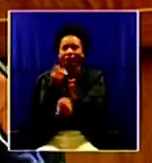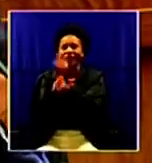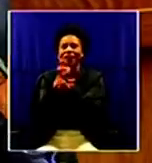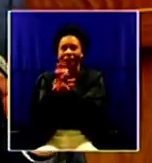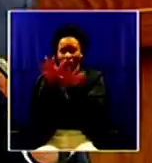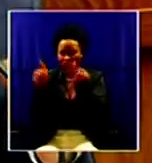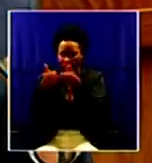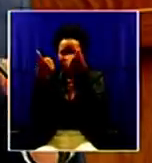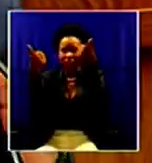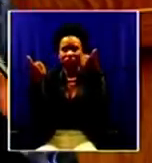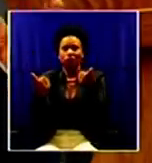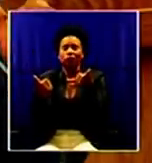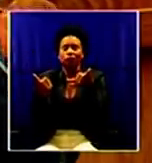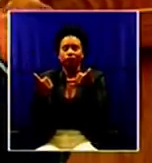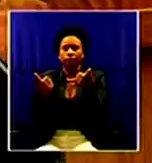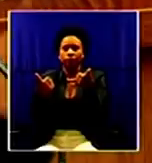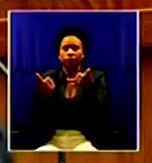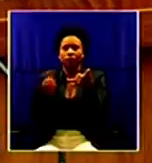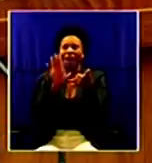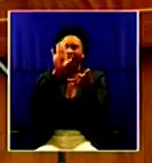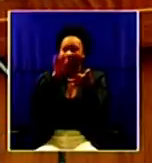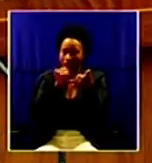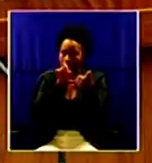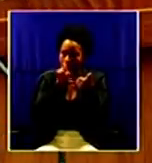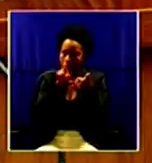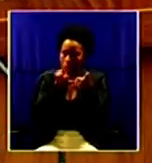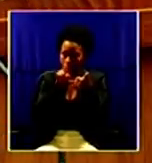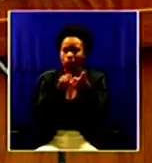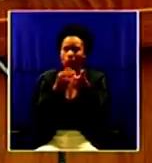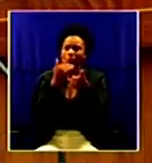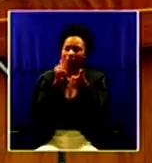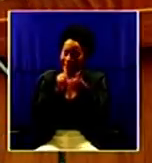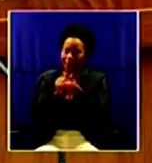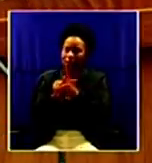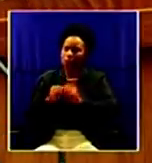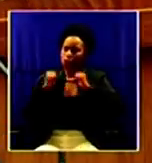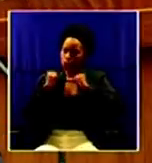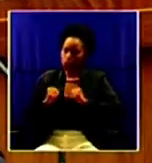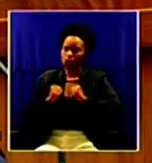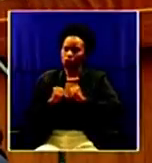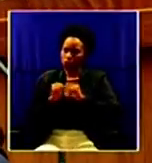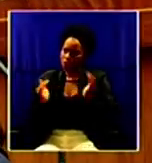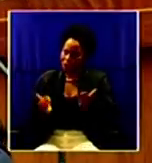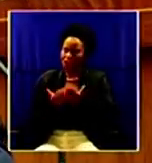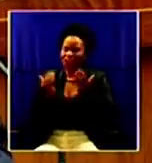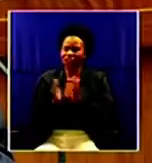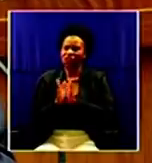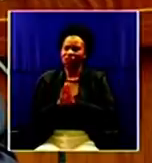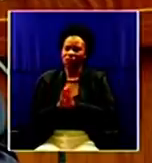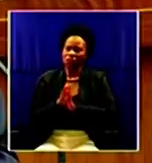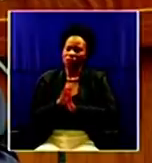challenges, we ask of you to take courage, persevere, and work with us. Above